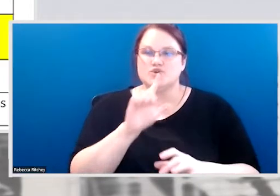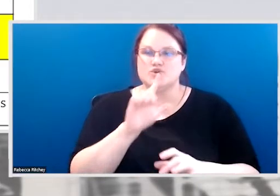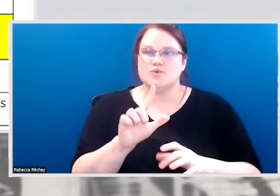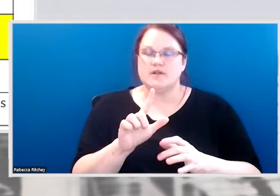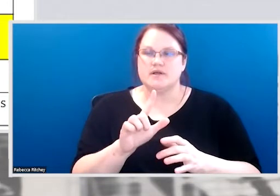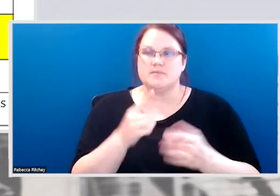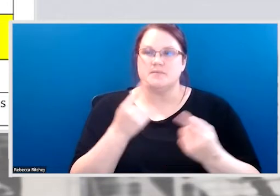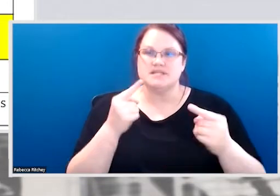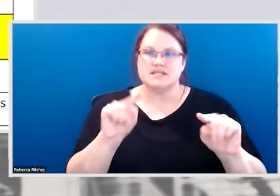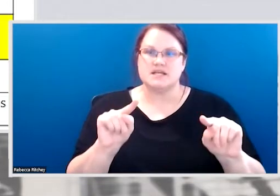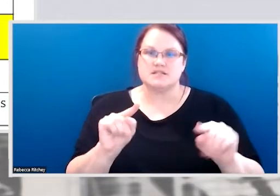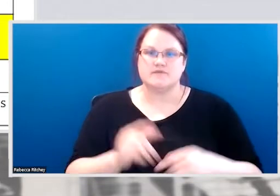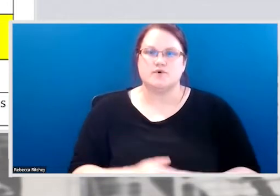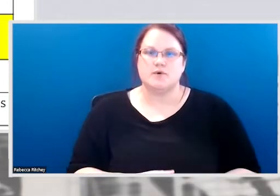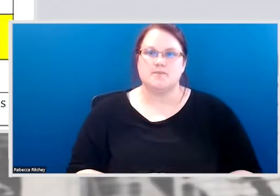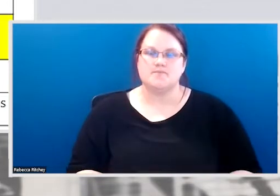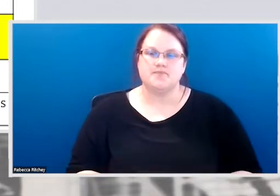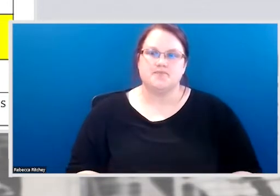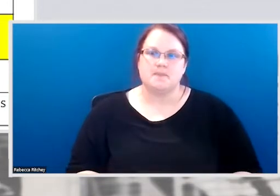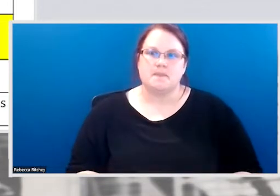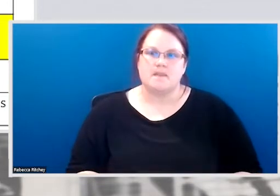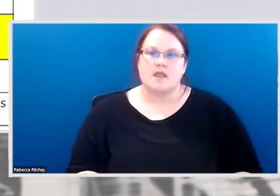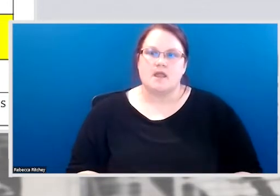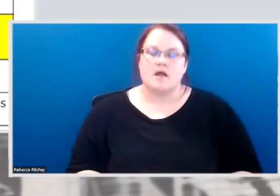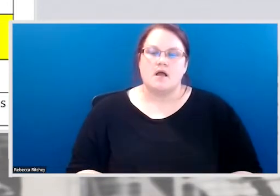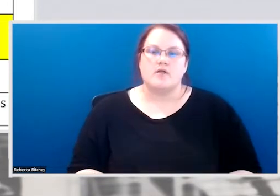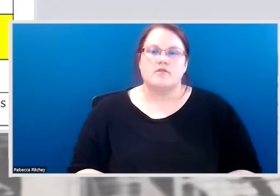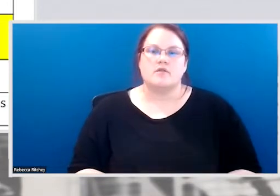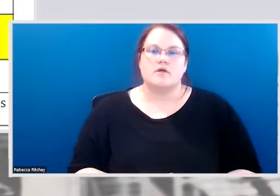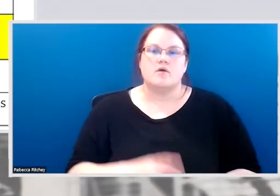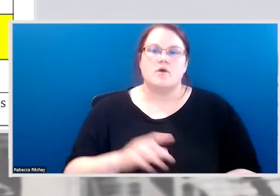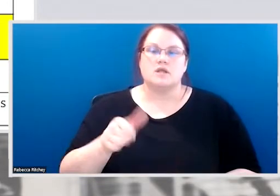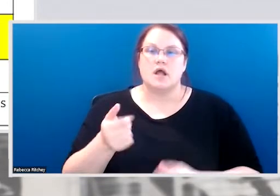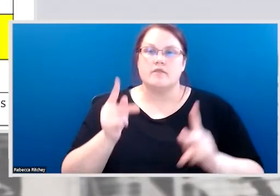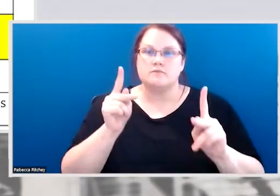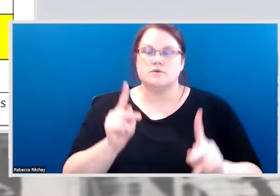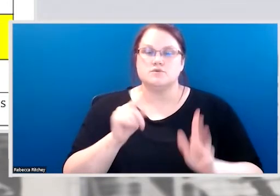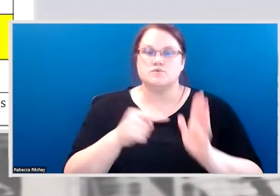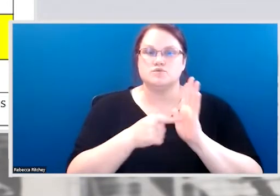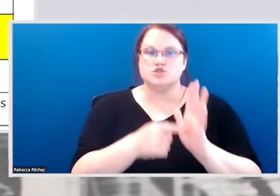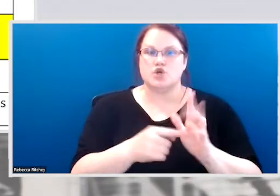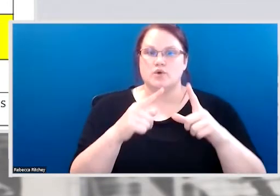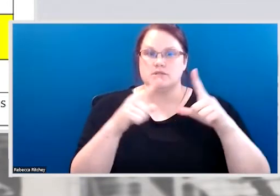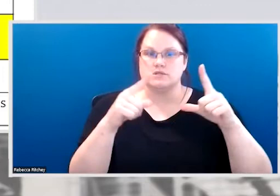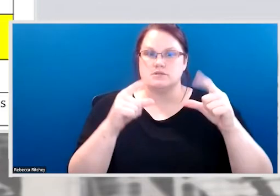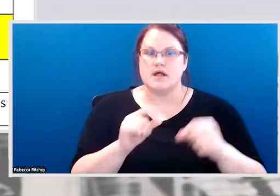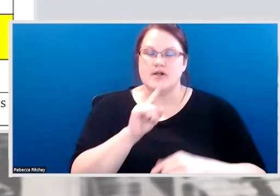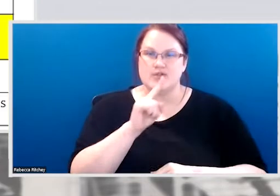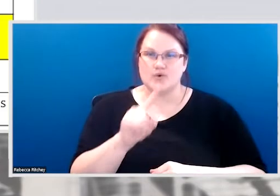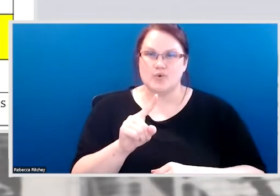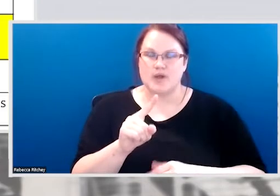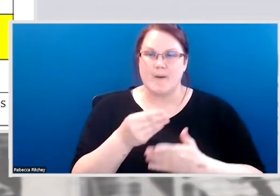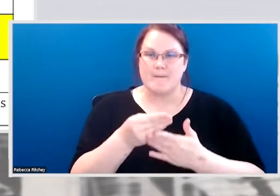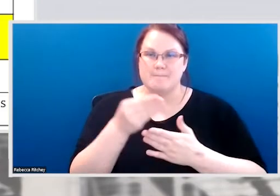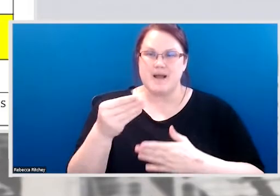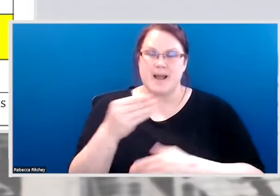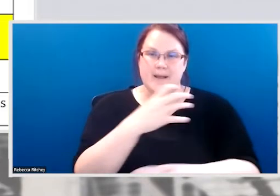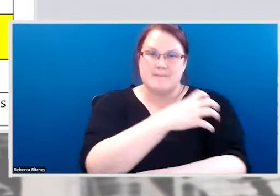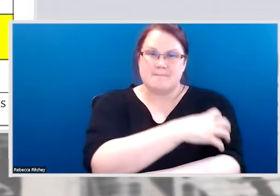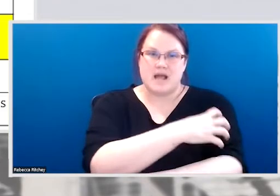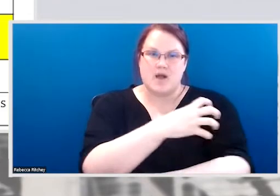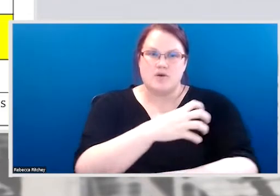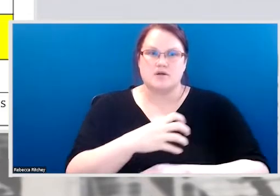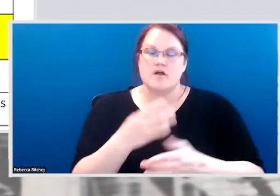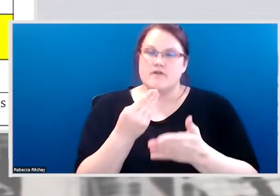city. Whitney Finstrom in just a little bit is going to show you a slide that shows the real kind of effective buying power of our dollars with